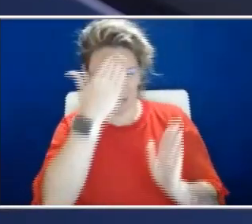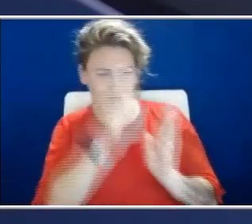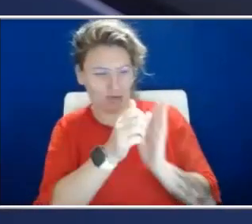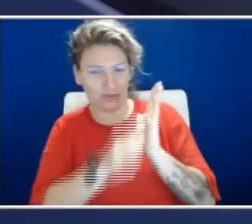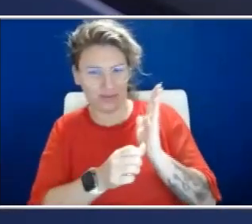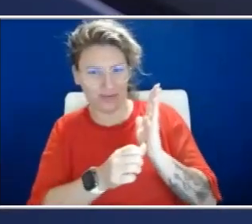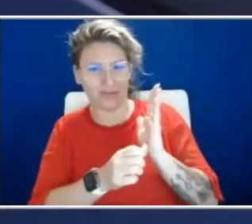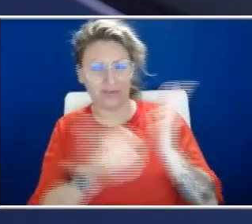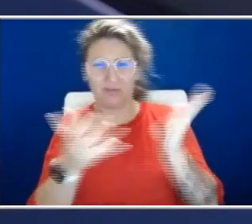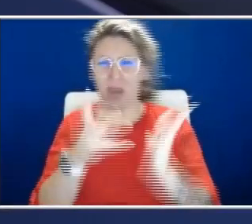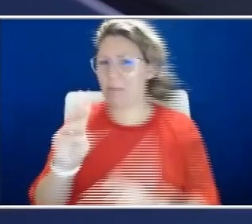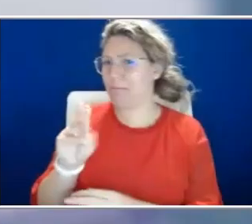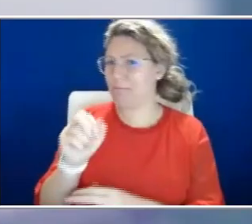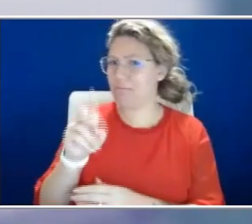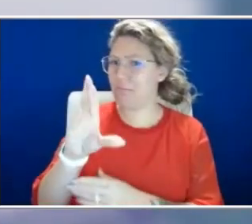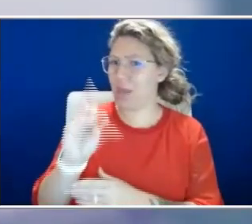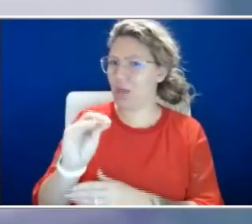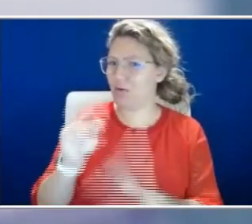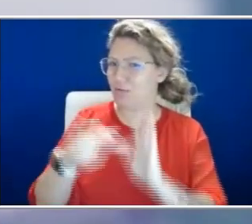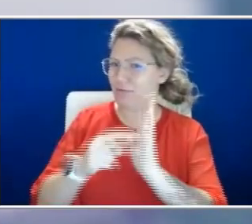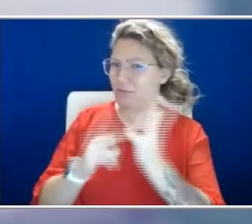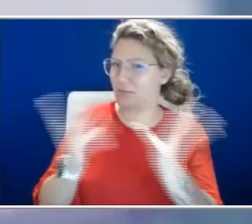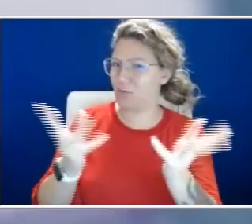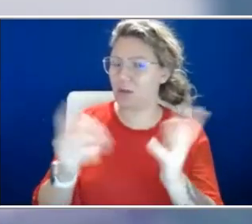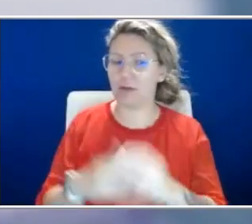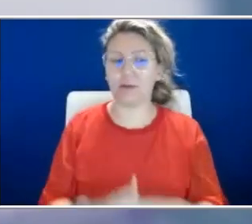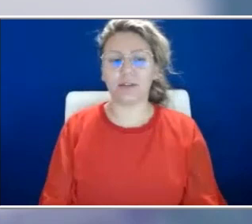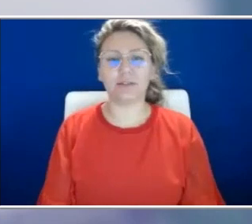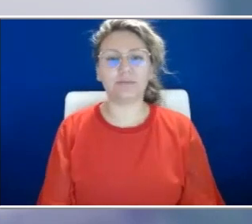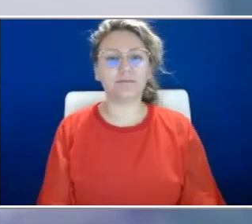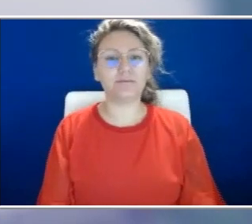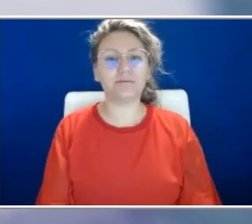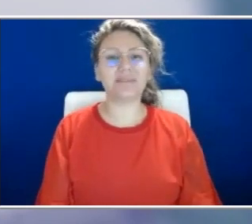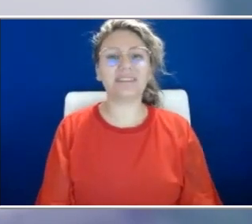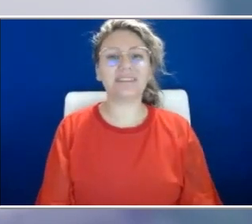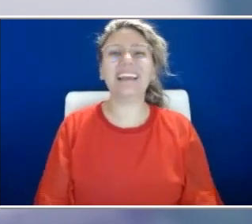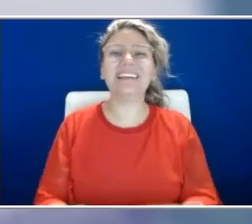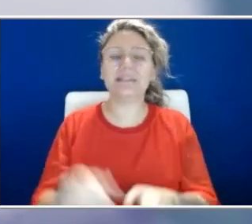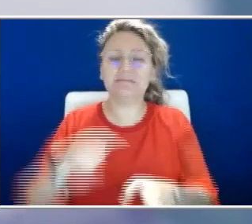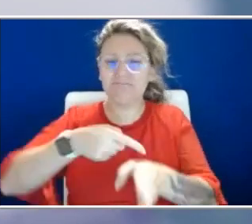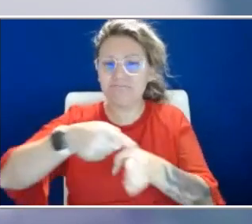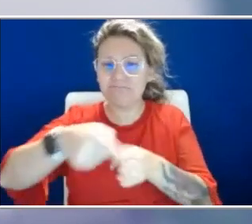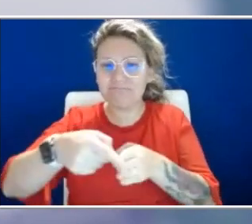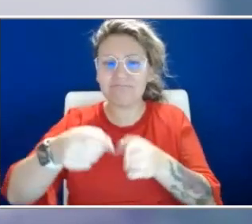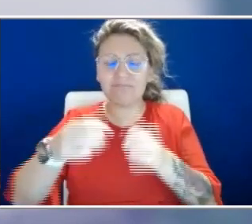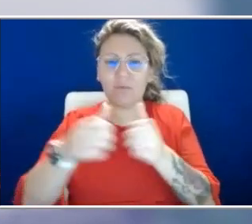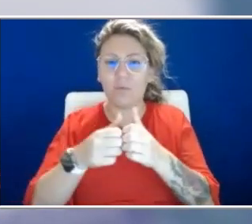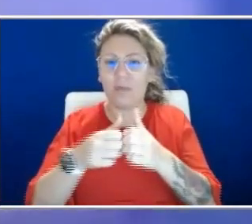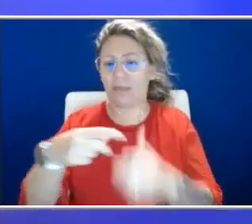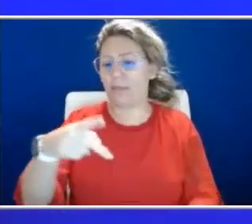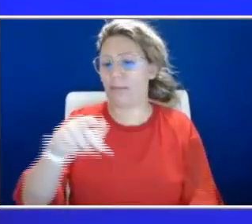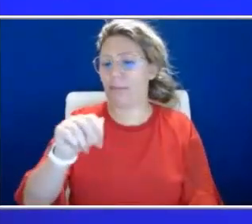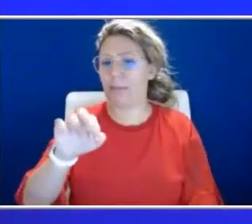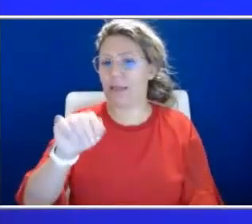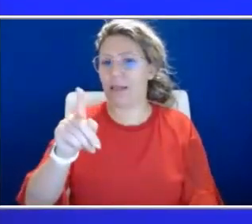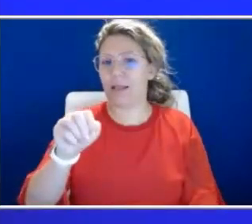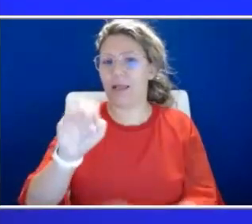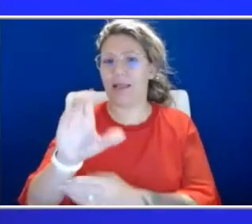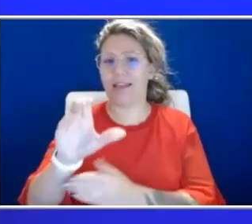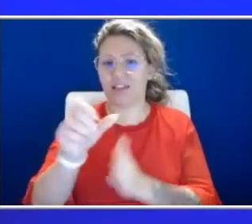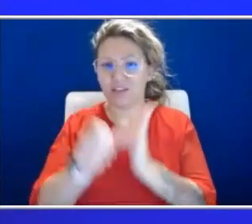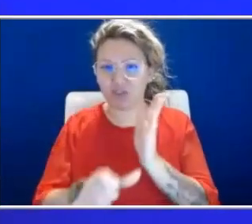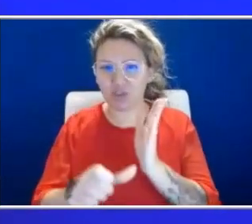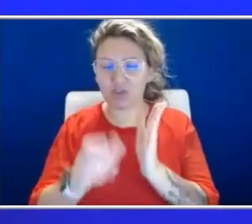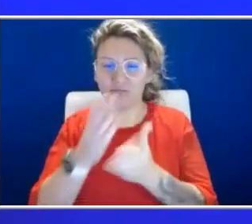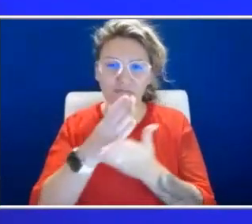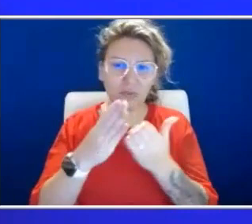microsurgeon? So there is a specialization you can do in plastic surgery where as a part of what we